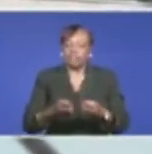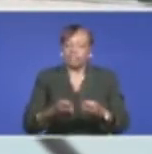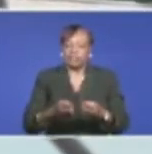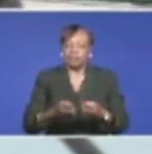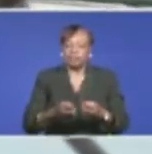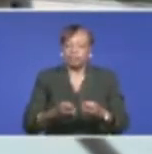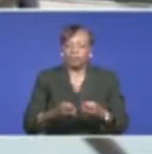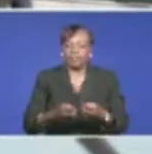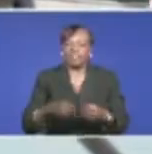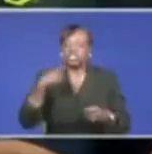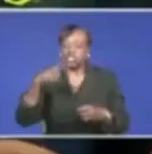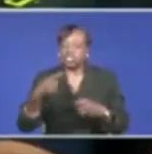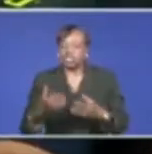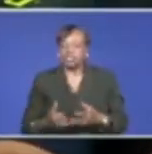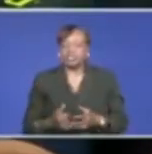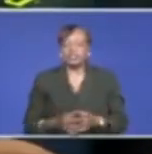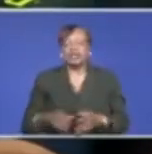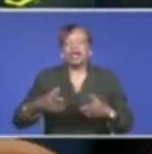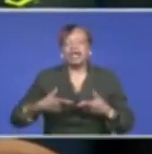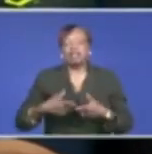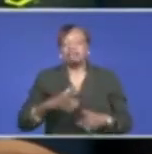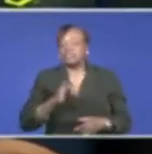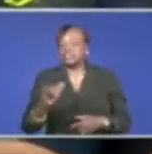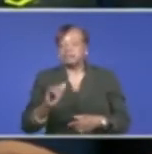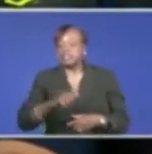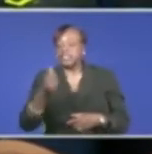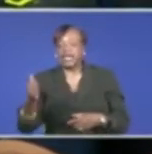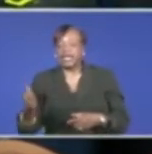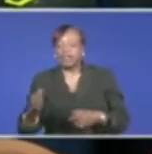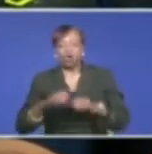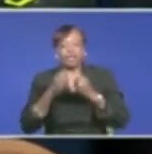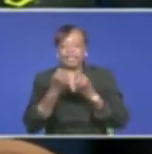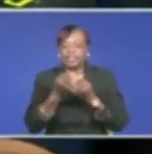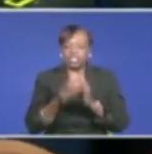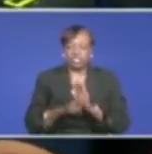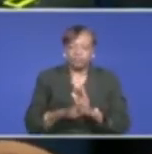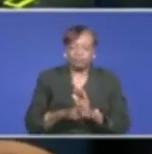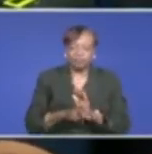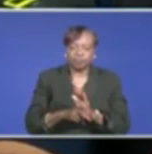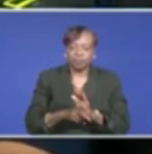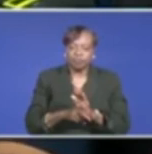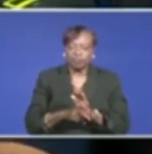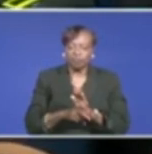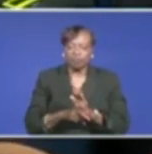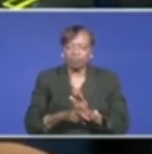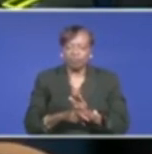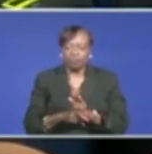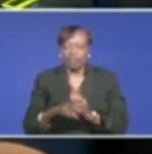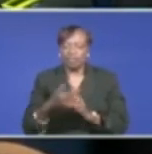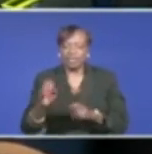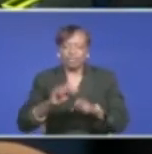making its way into the facility. Like any organization, there is some form of corruption. So that is one aspect